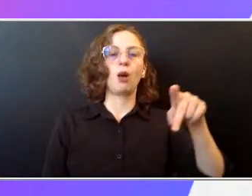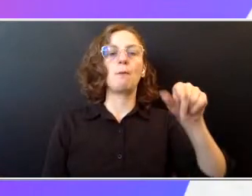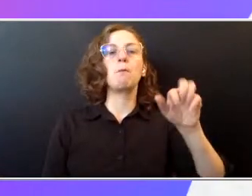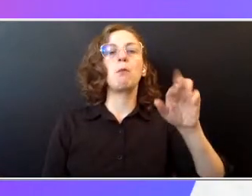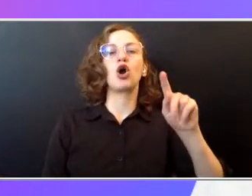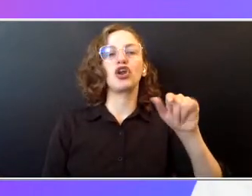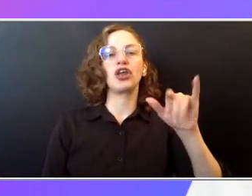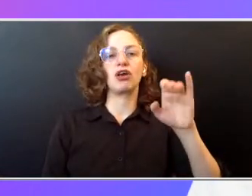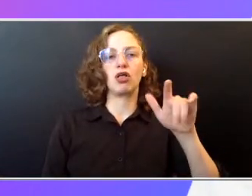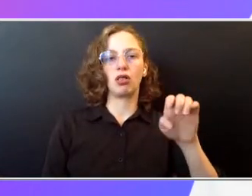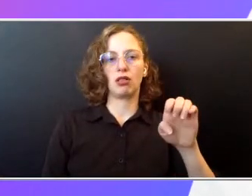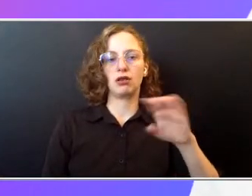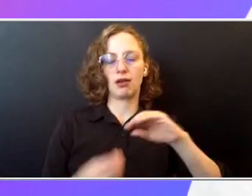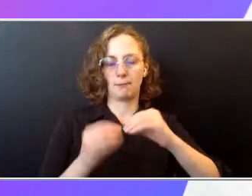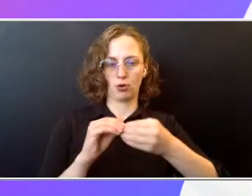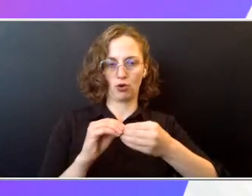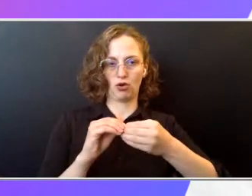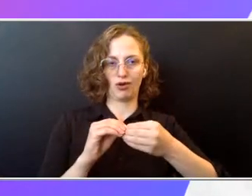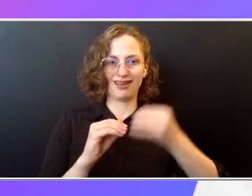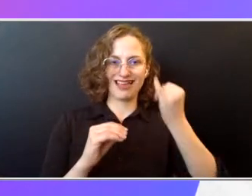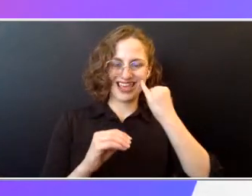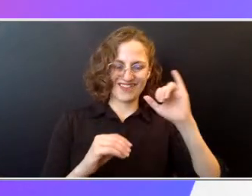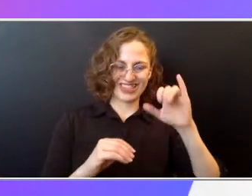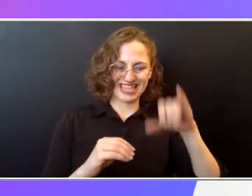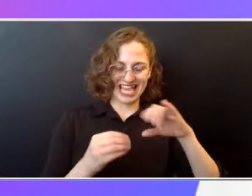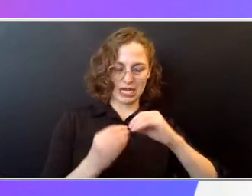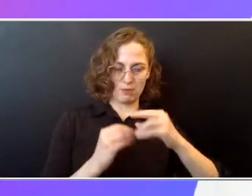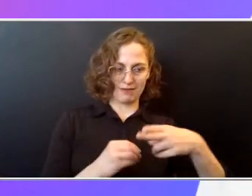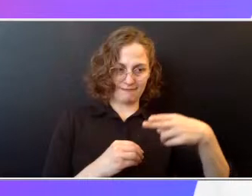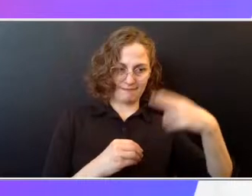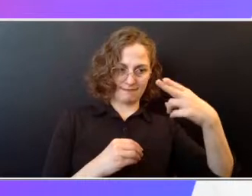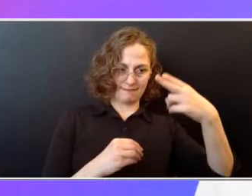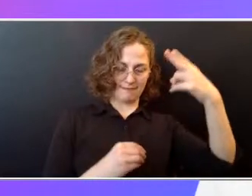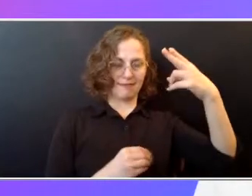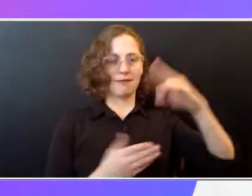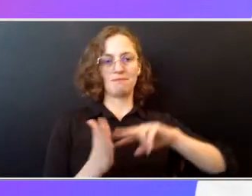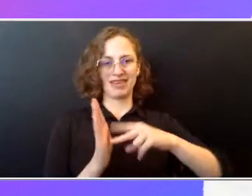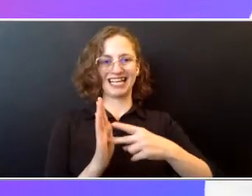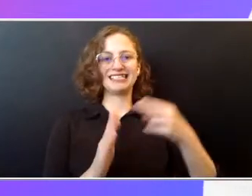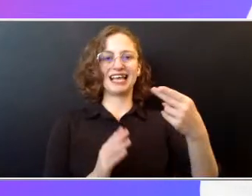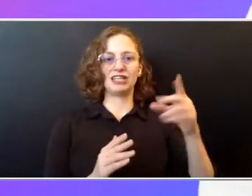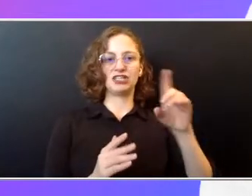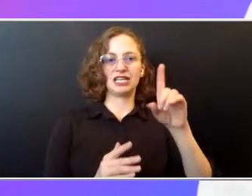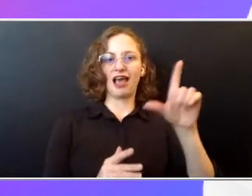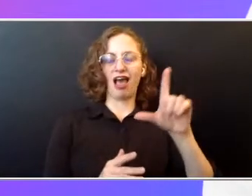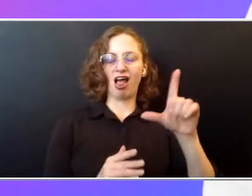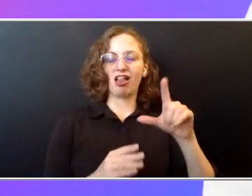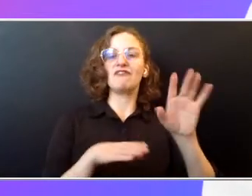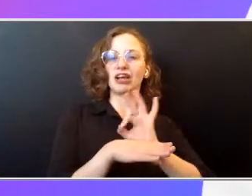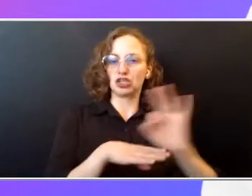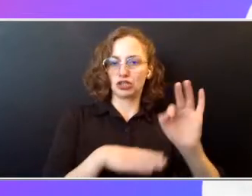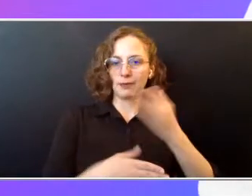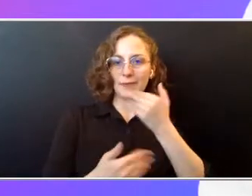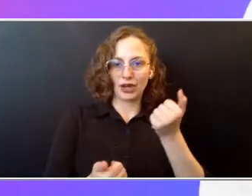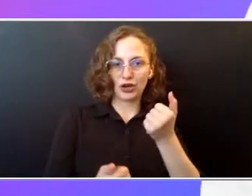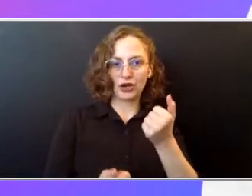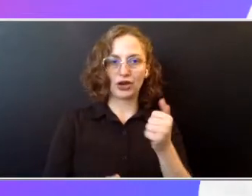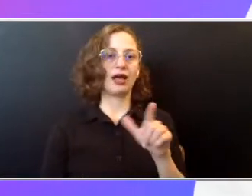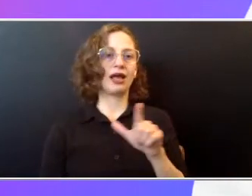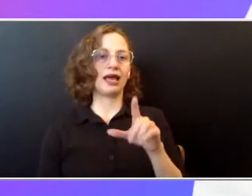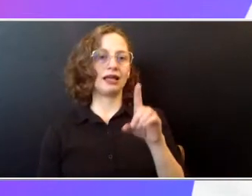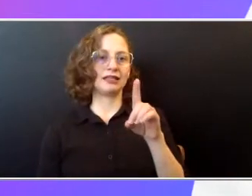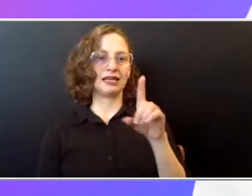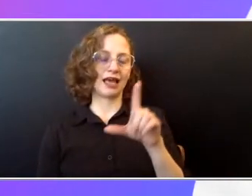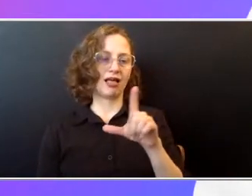HDL particle number, the better the HDL functionality is. Because HDL is very complex. LDL has this ApoB, which dictates its